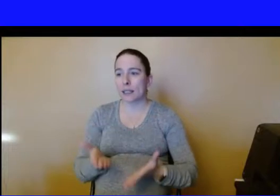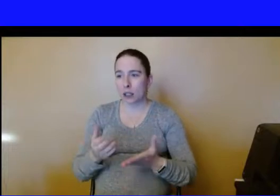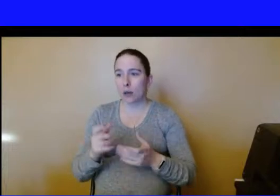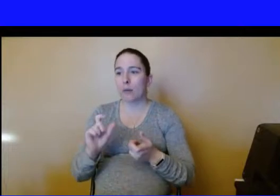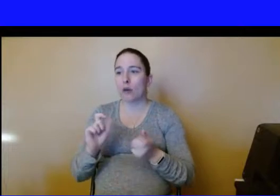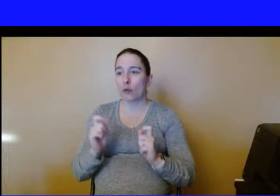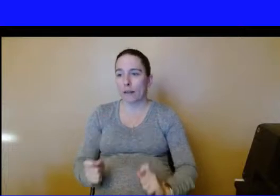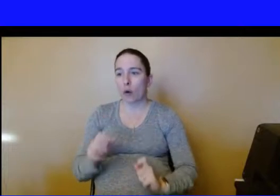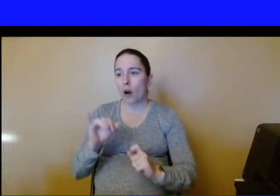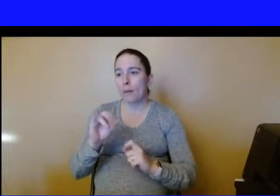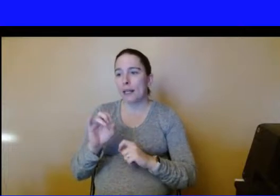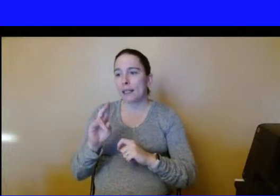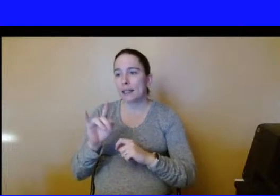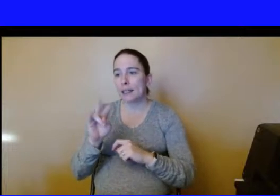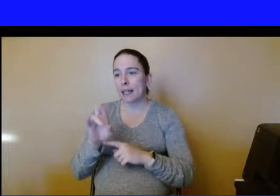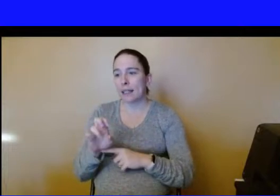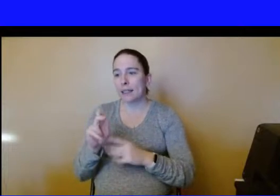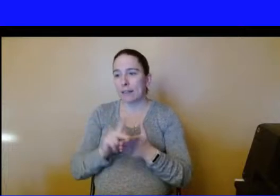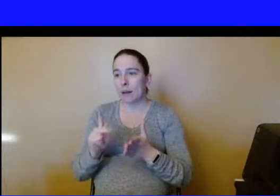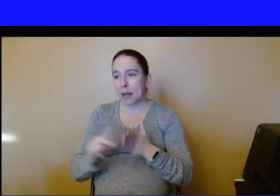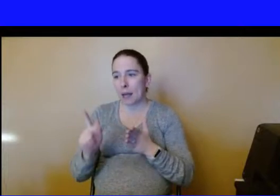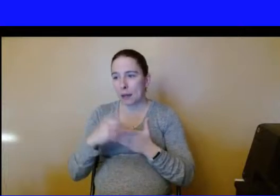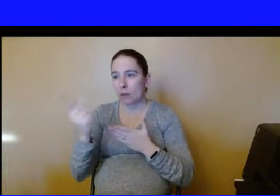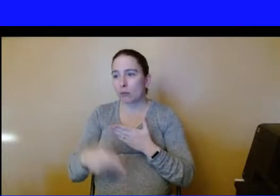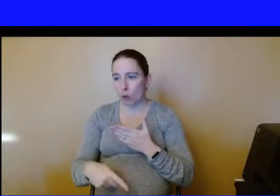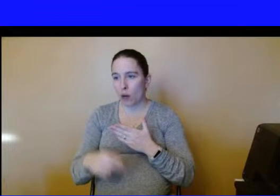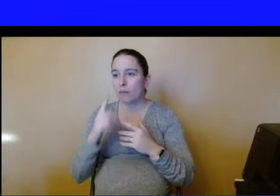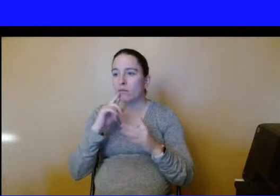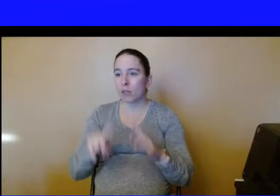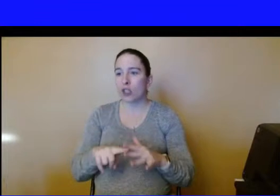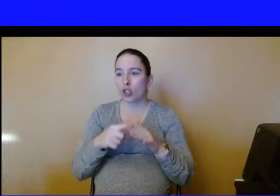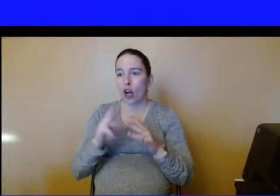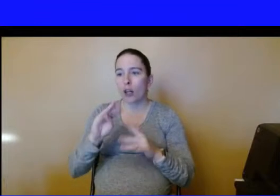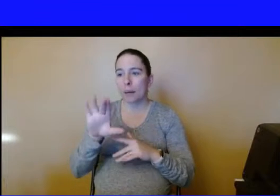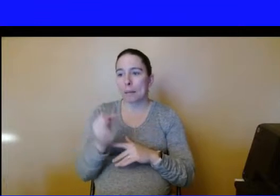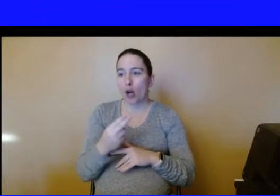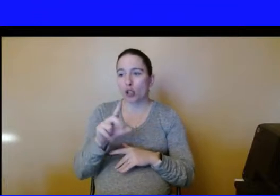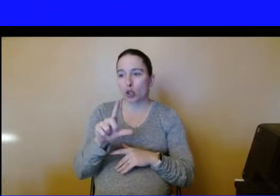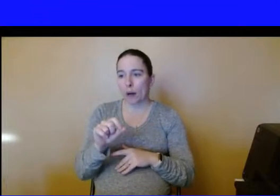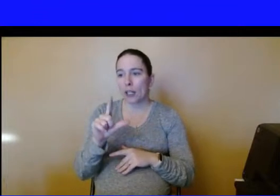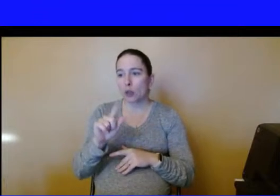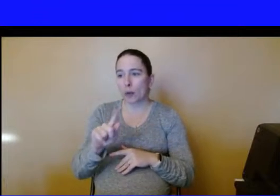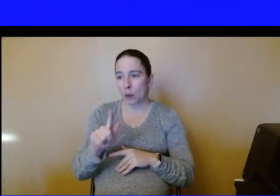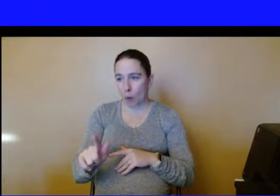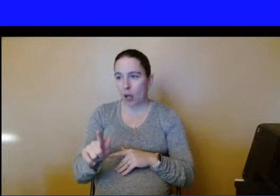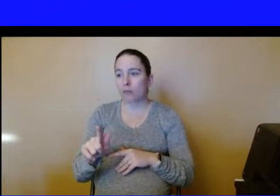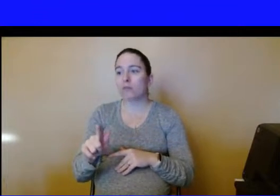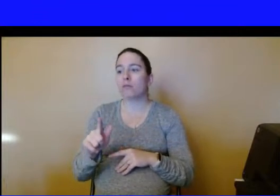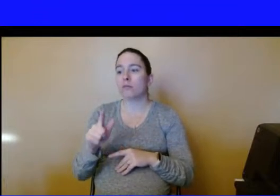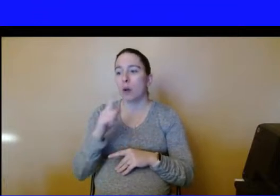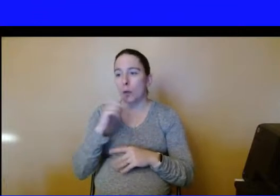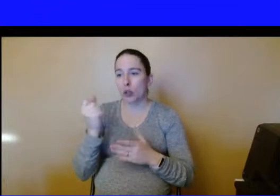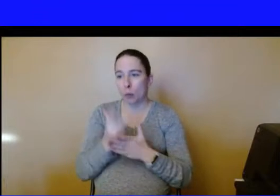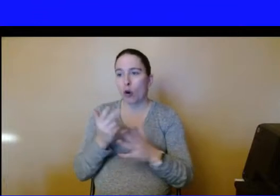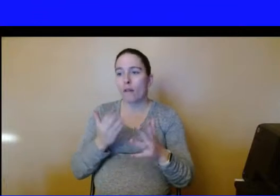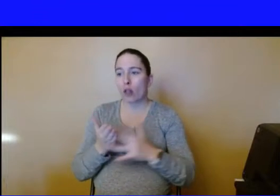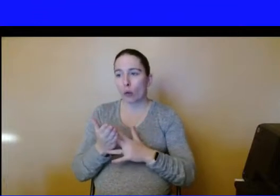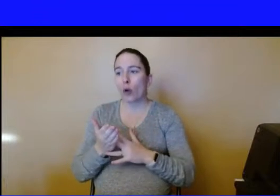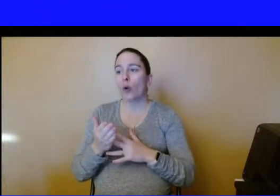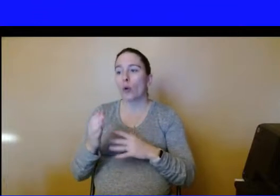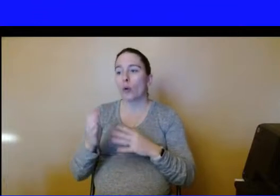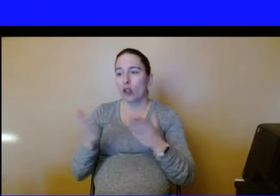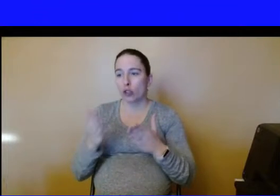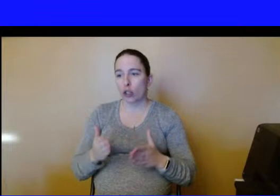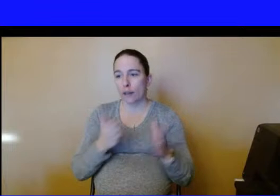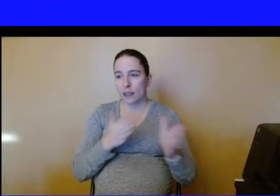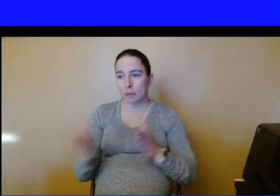the health and hospitals risk pool. The program will move from hospital-based to a borough-based model, with CBC